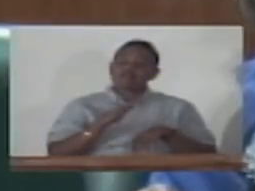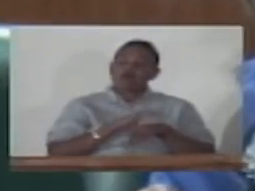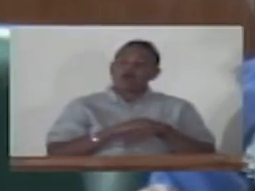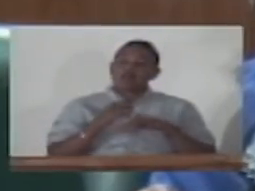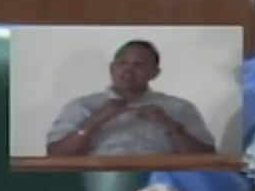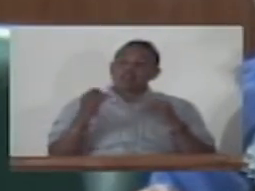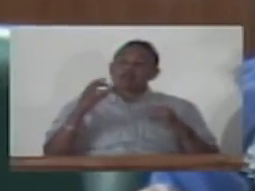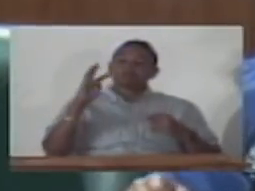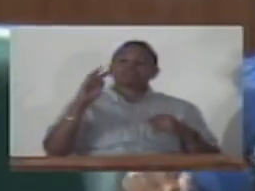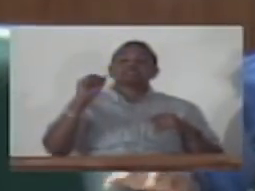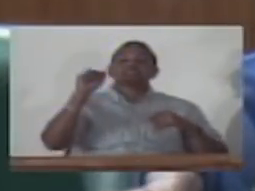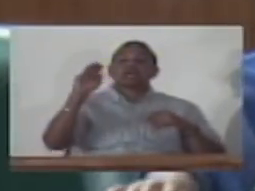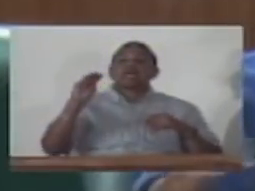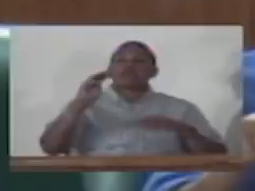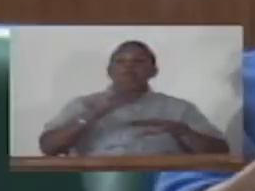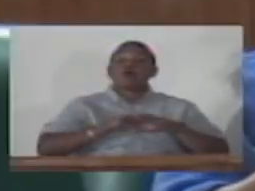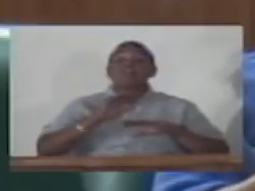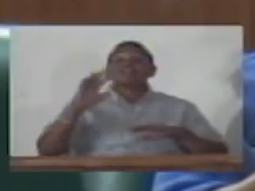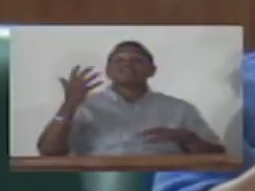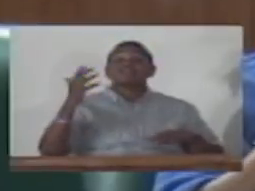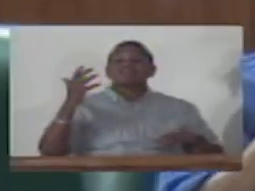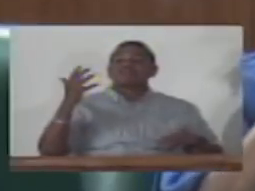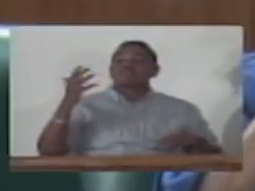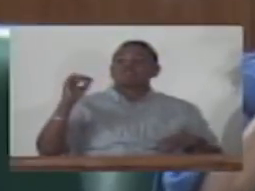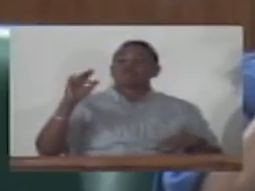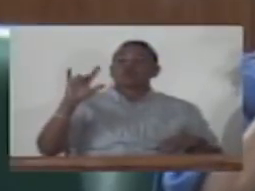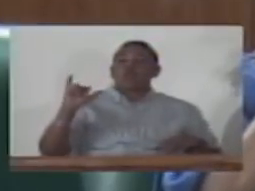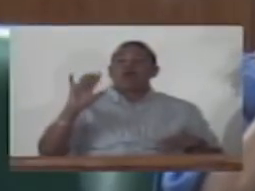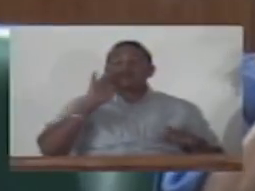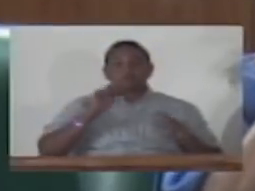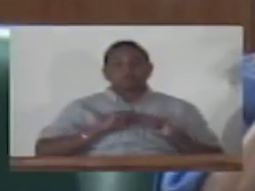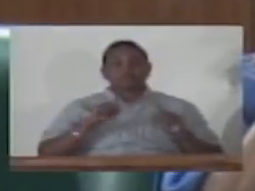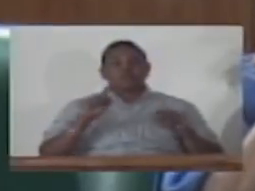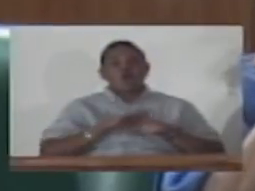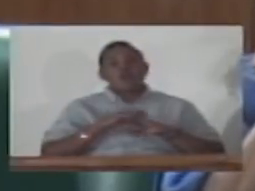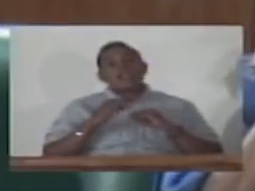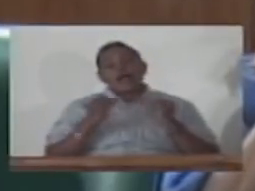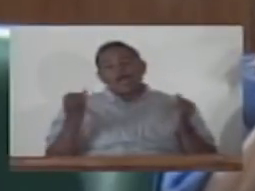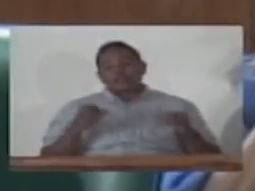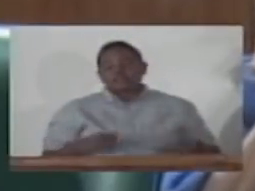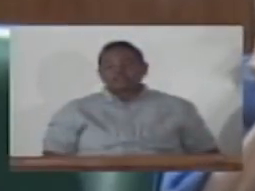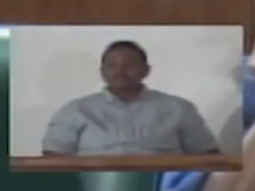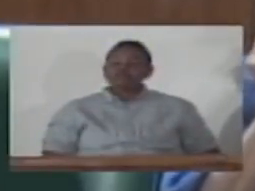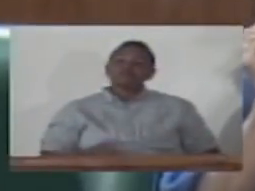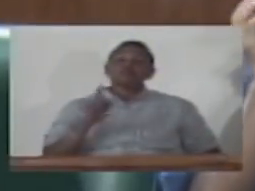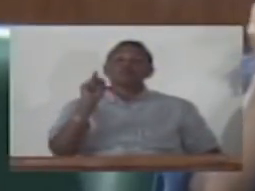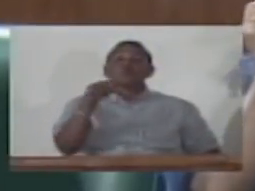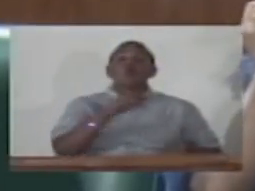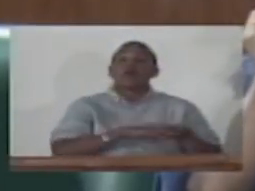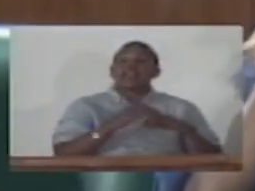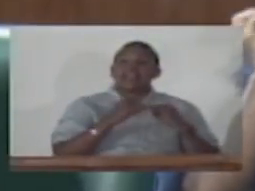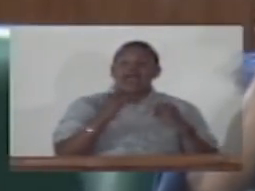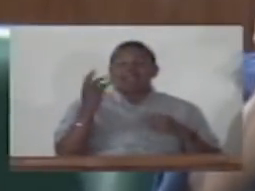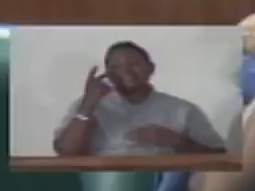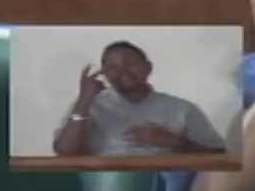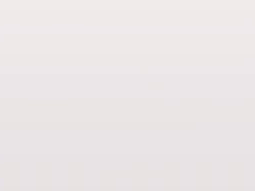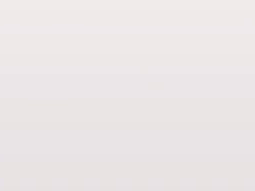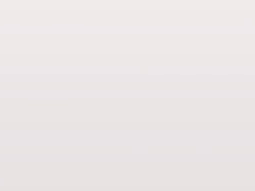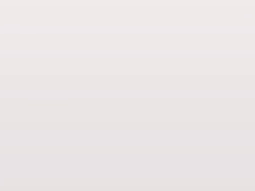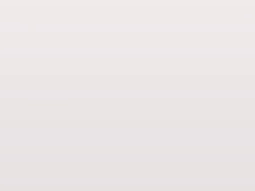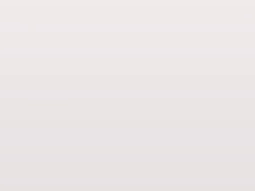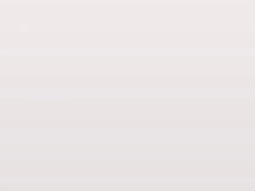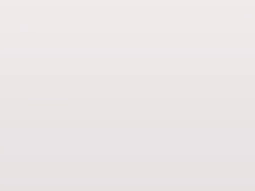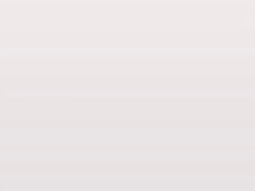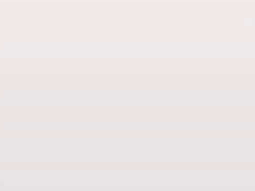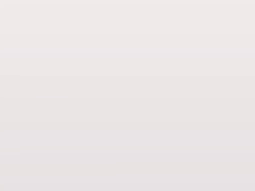a.m. on the 5th of July. So you can go online and you will see these scores.